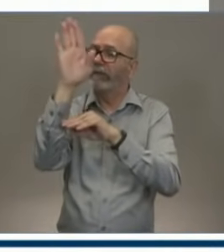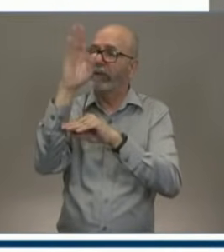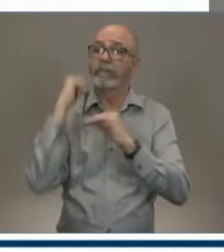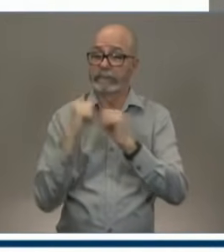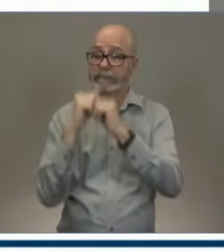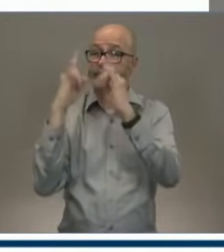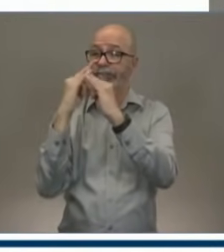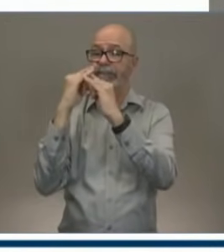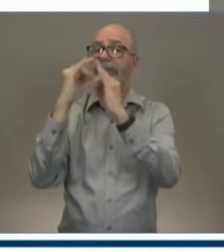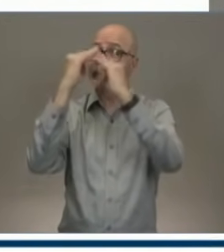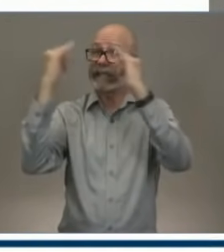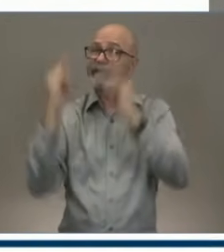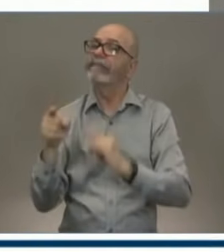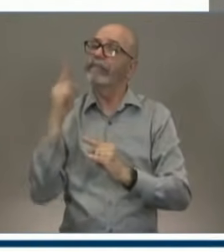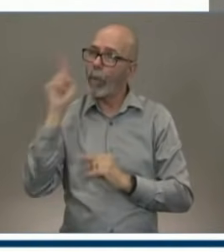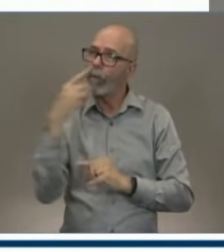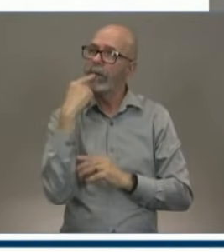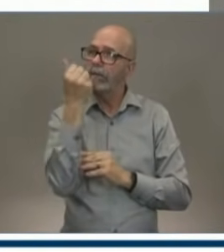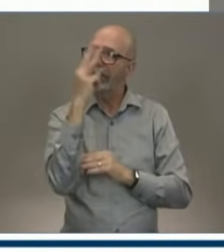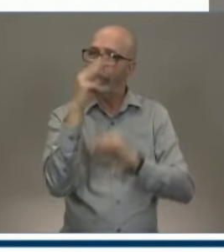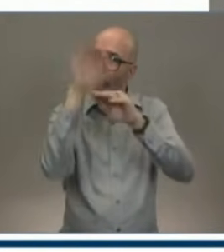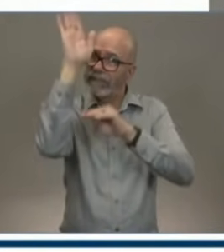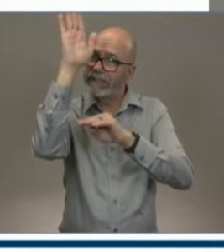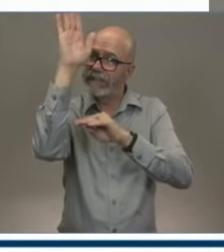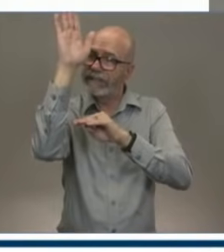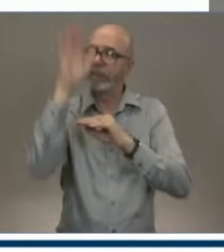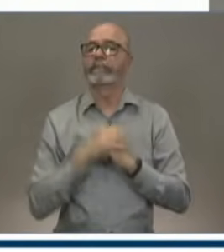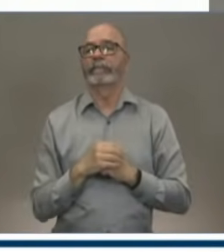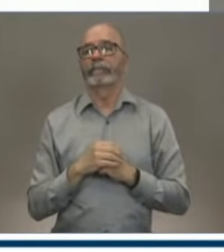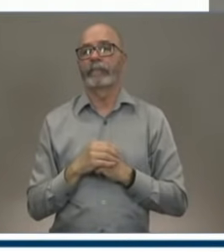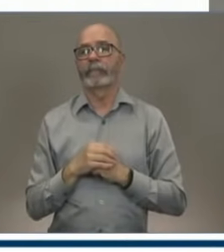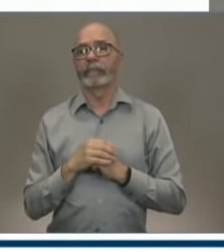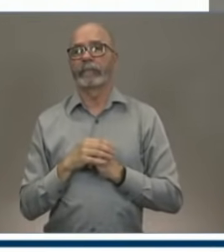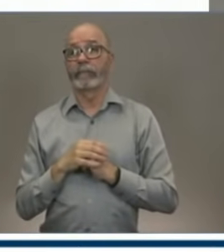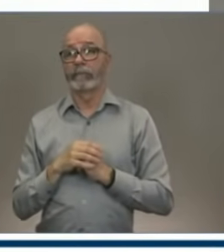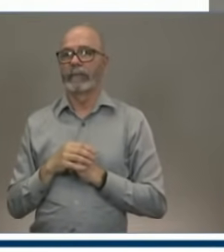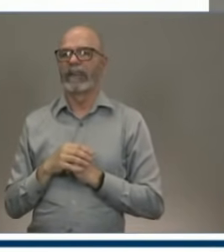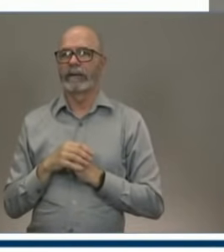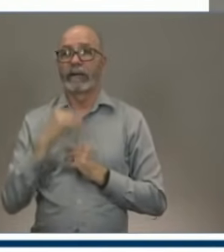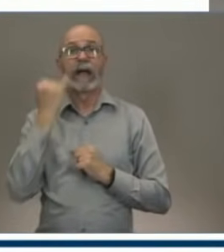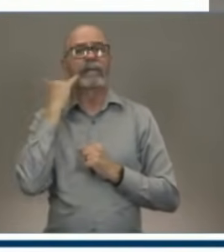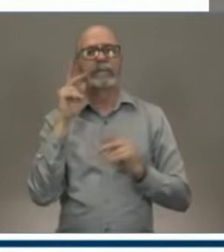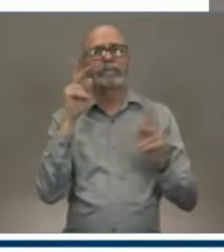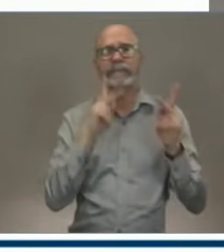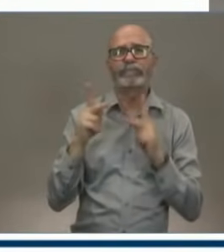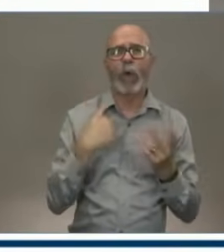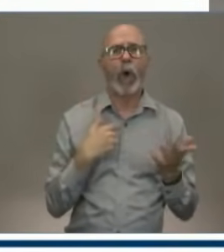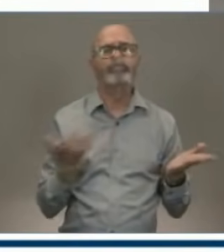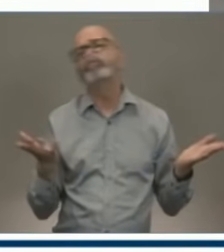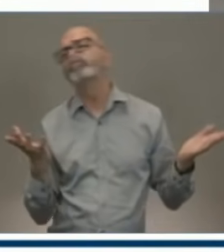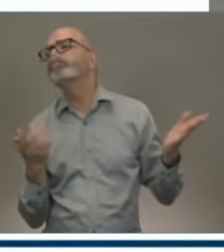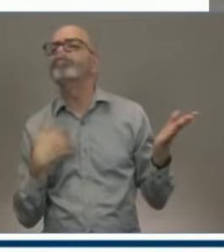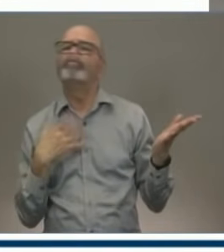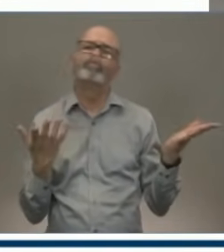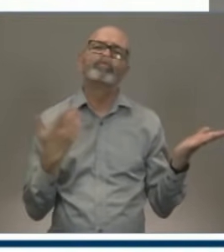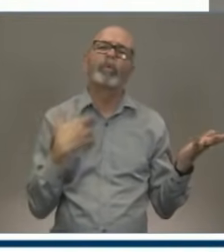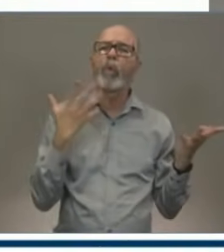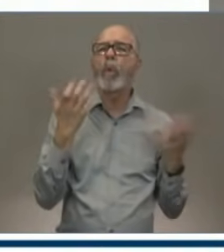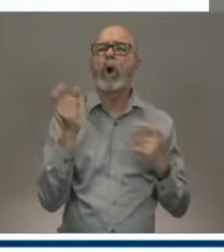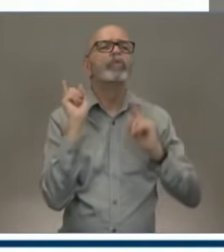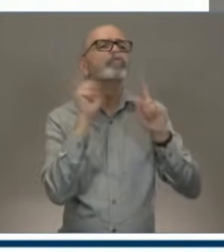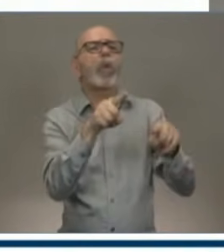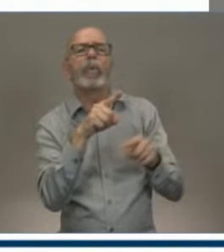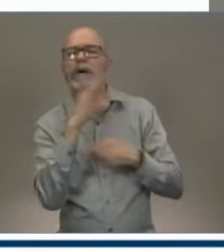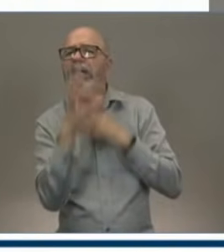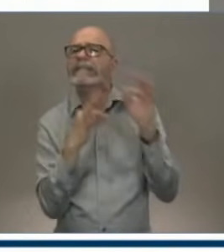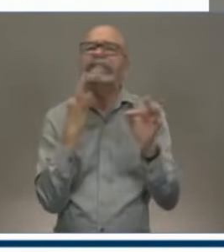of the pop-up sites. For folks who are looking to where they can get a test, that all the information around the